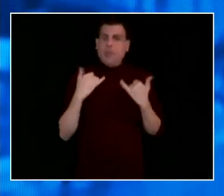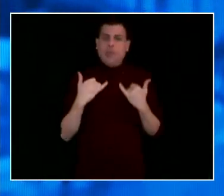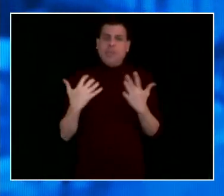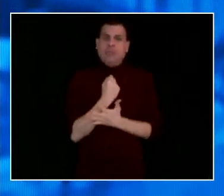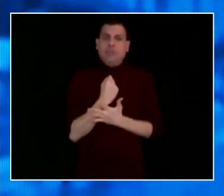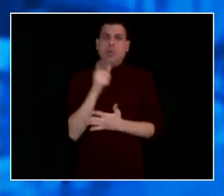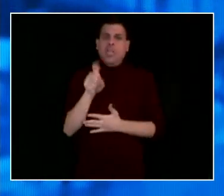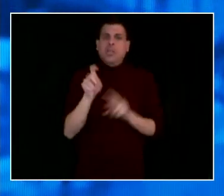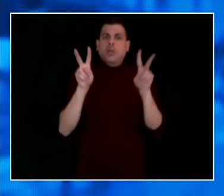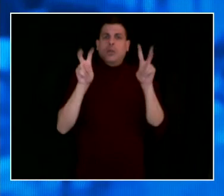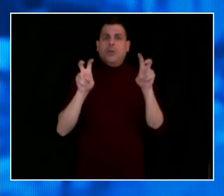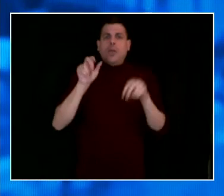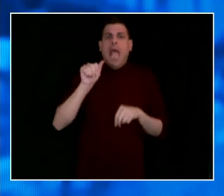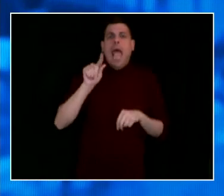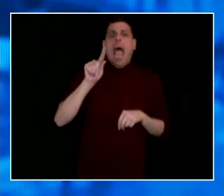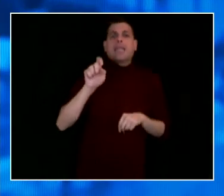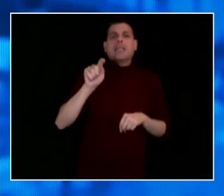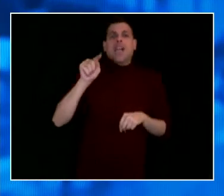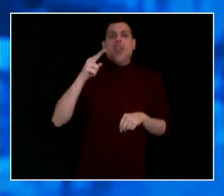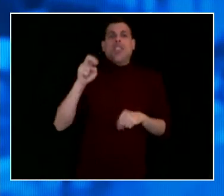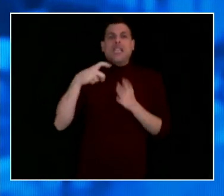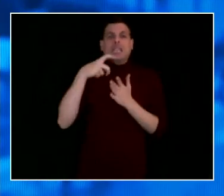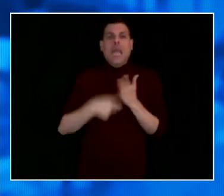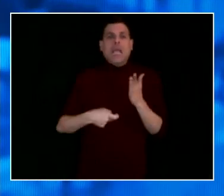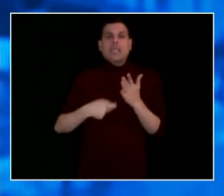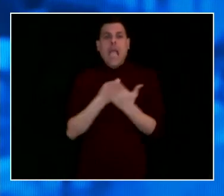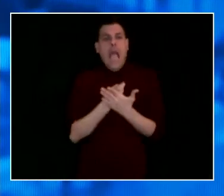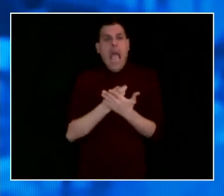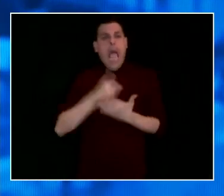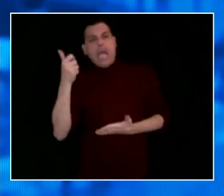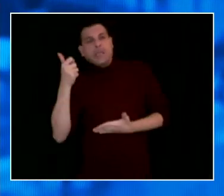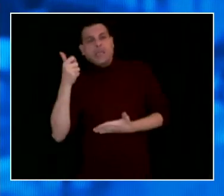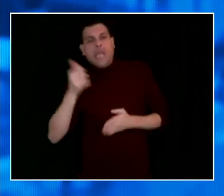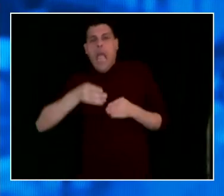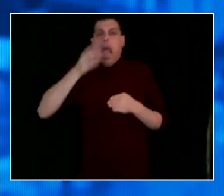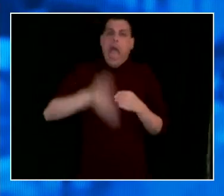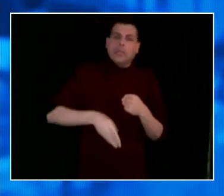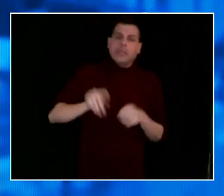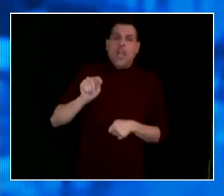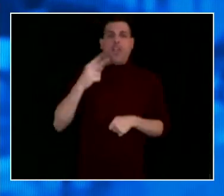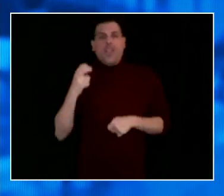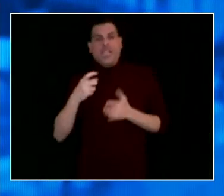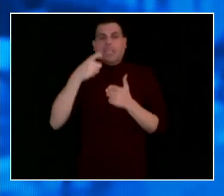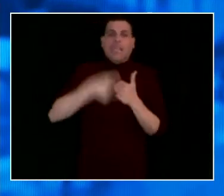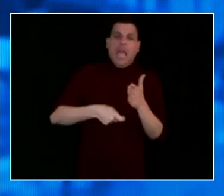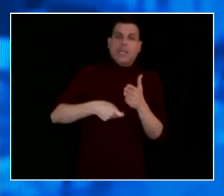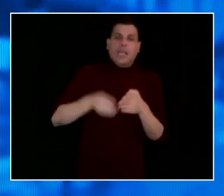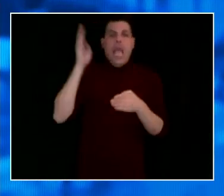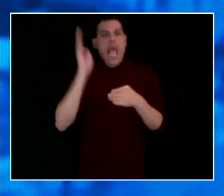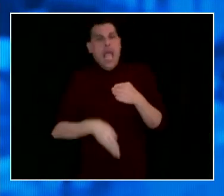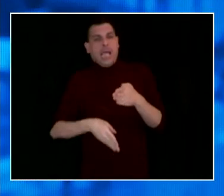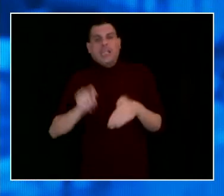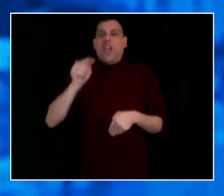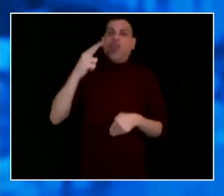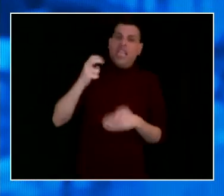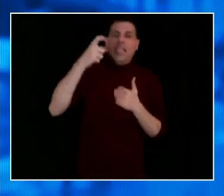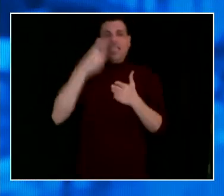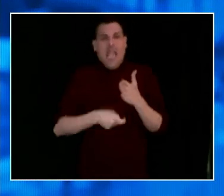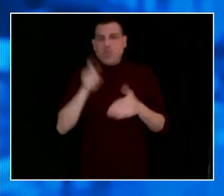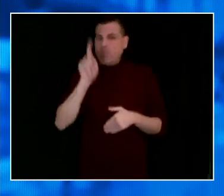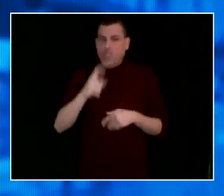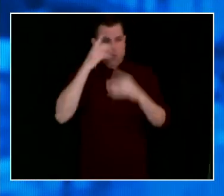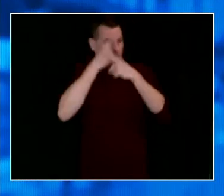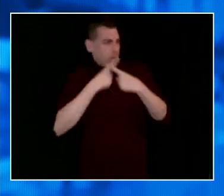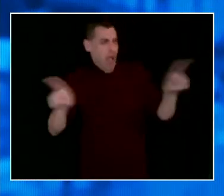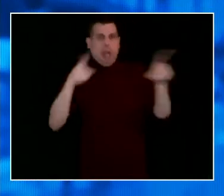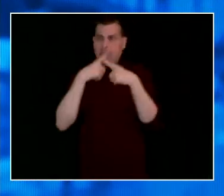It is time to axe the tax. Let them hear it across the entire state. It's time to axe